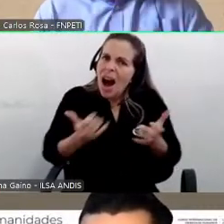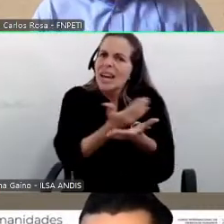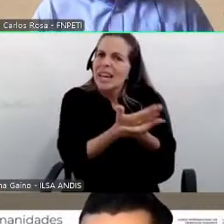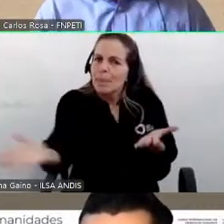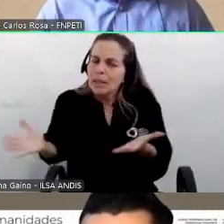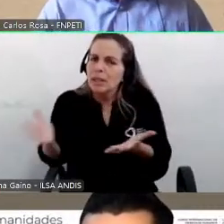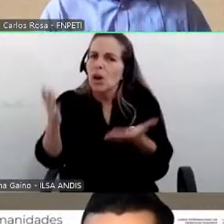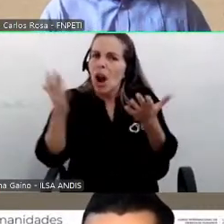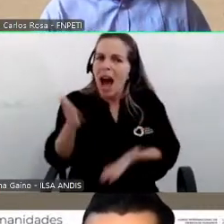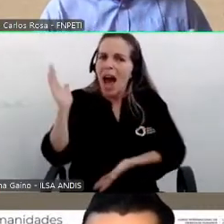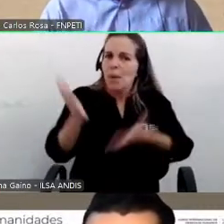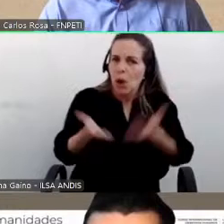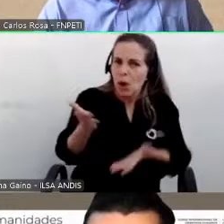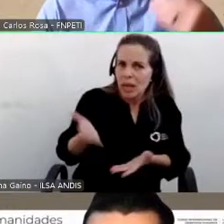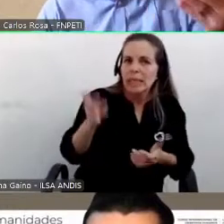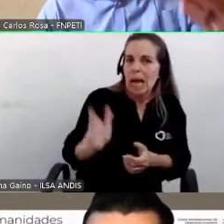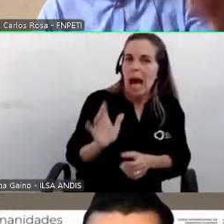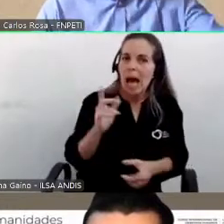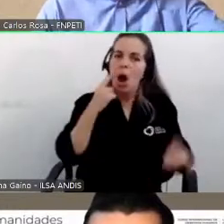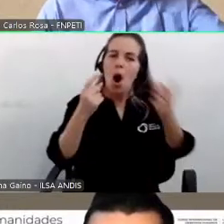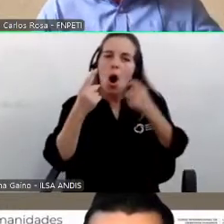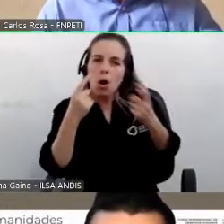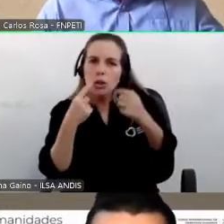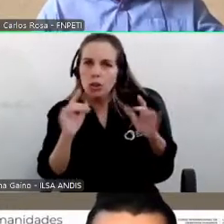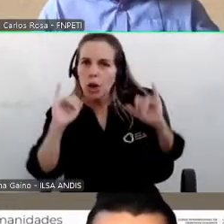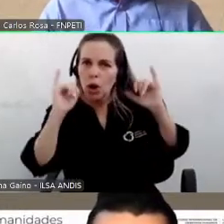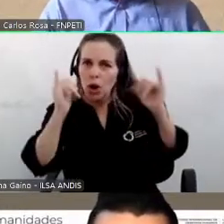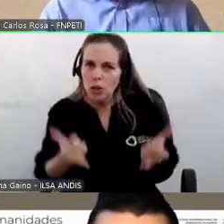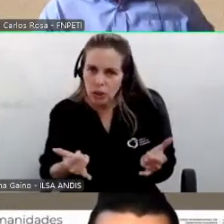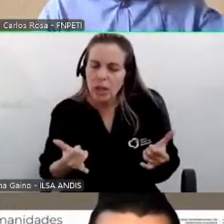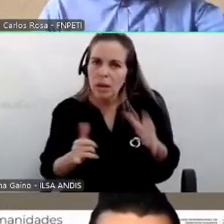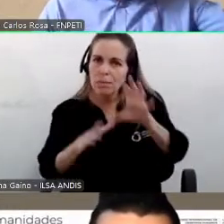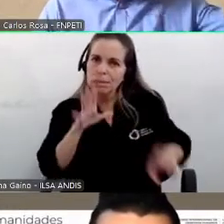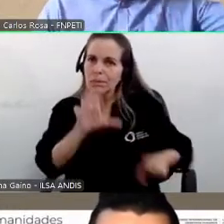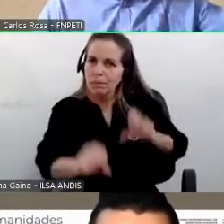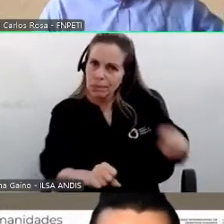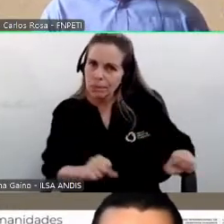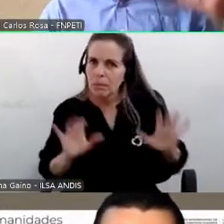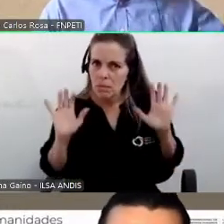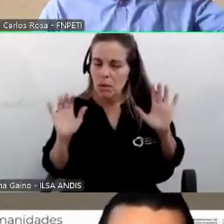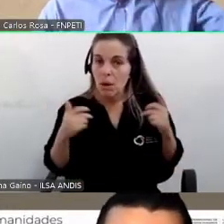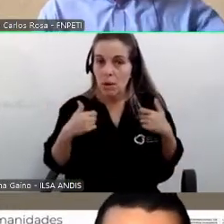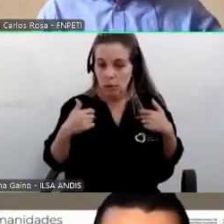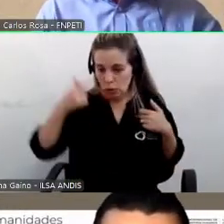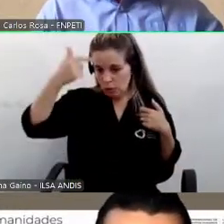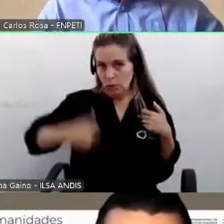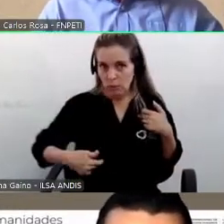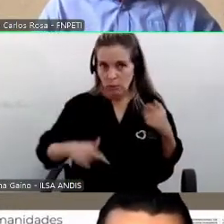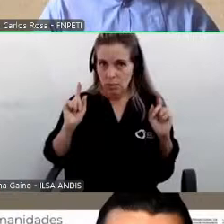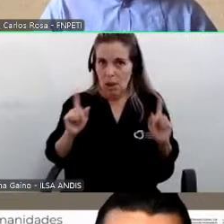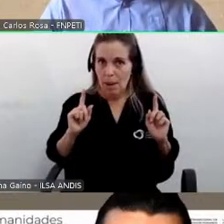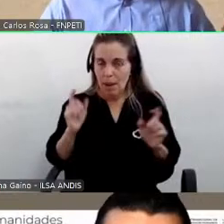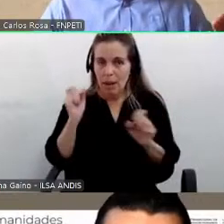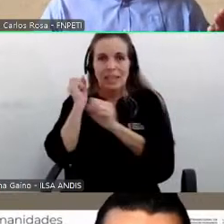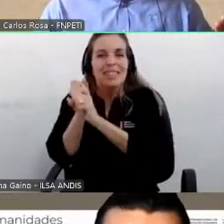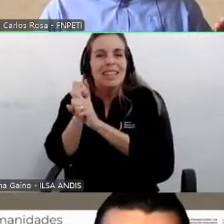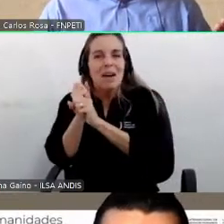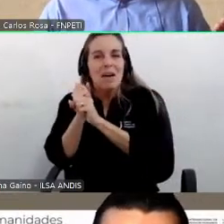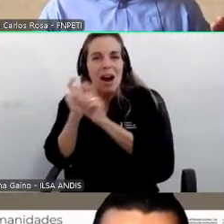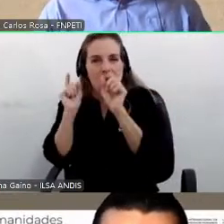that my empirical evaluation after the 20 years I've been working on the field.